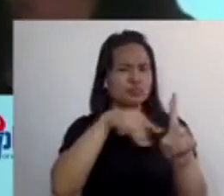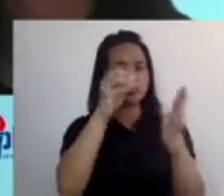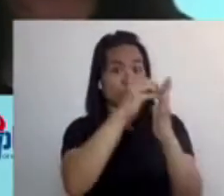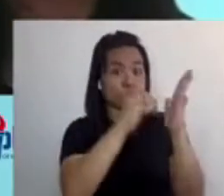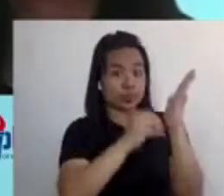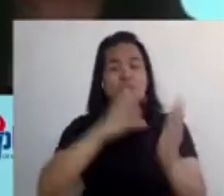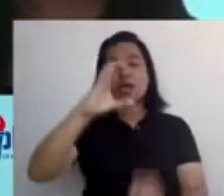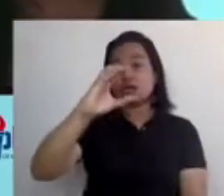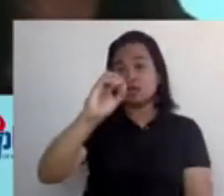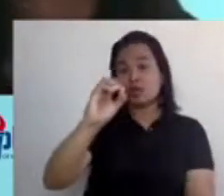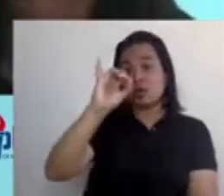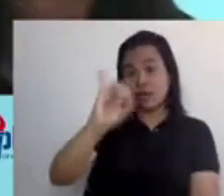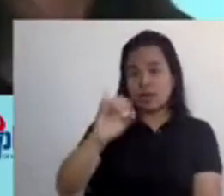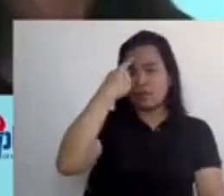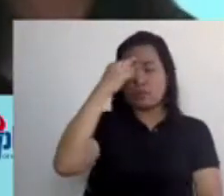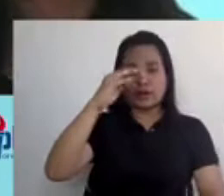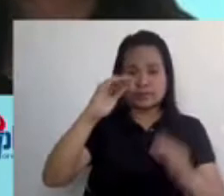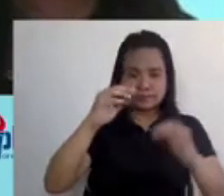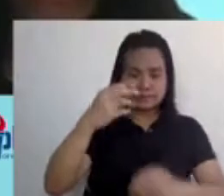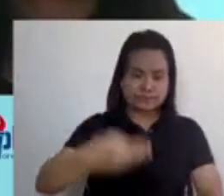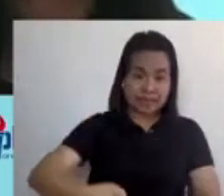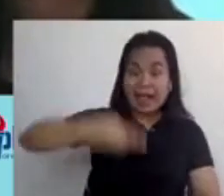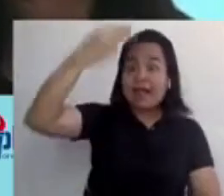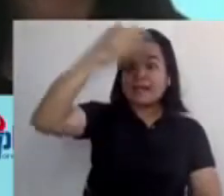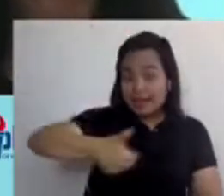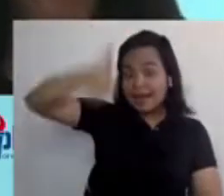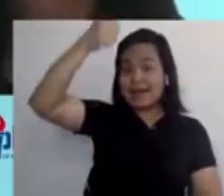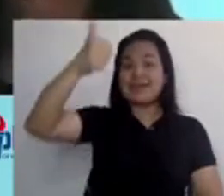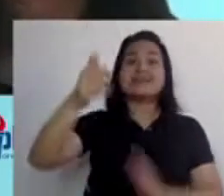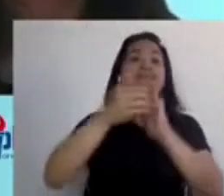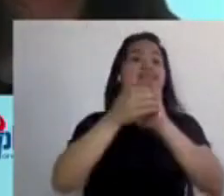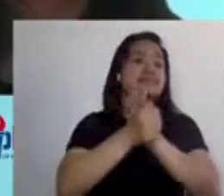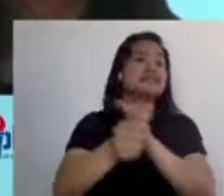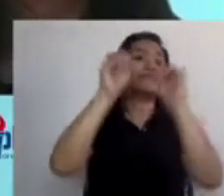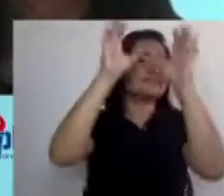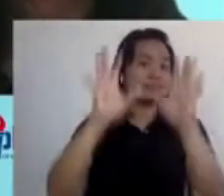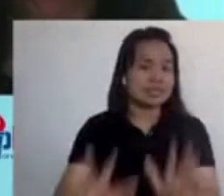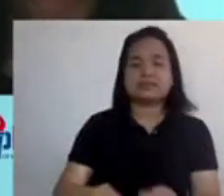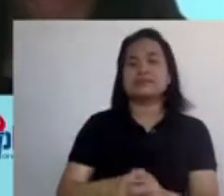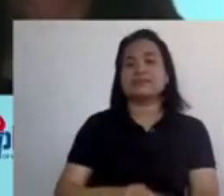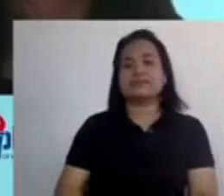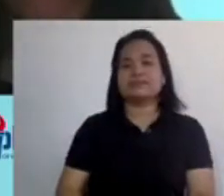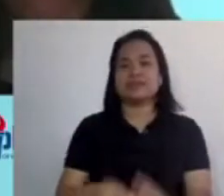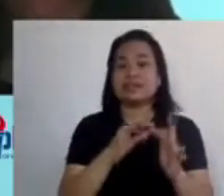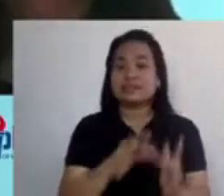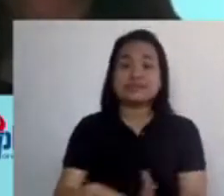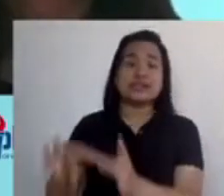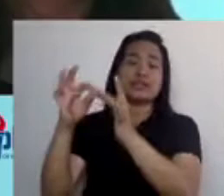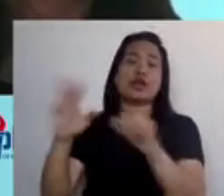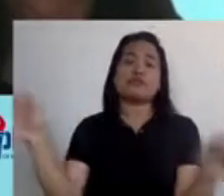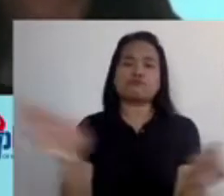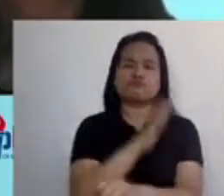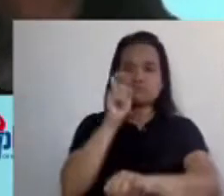highly proficient teachers, specifically our full-time teacher broadcasters. Again, before we start